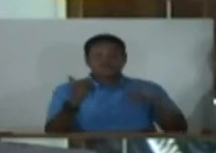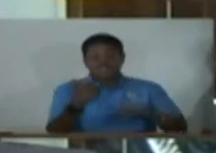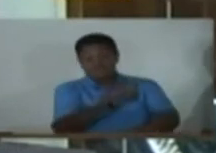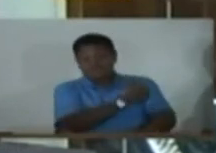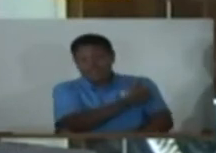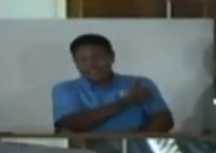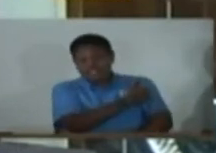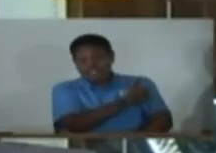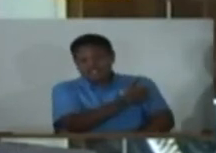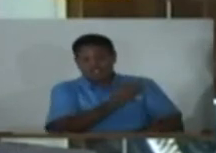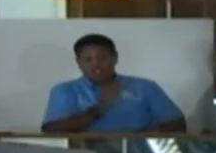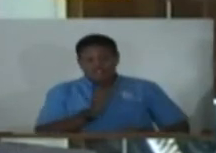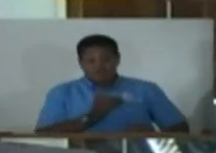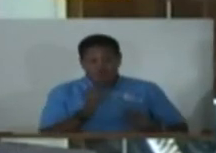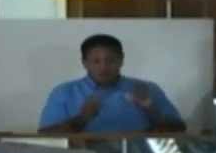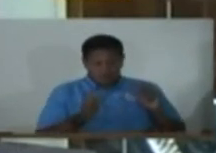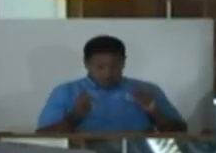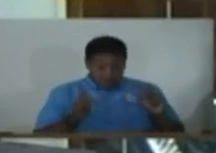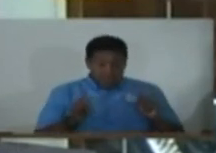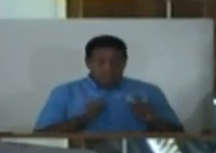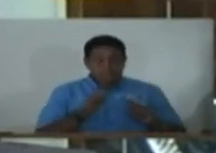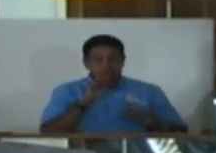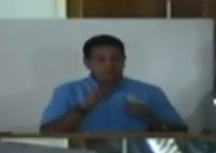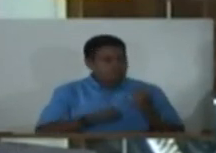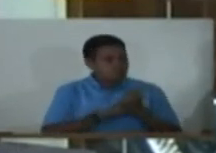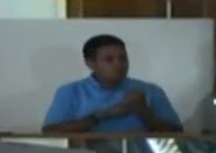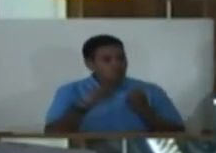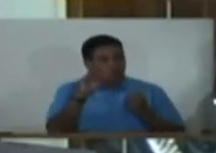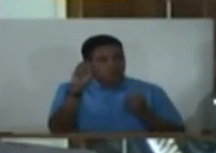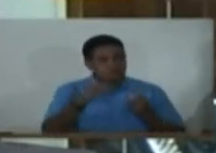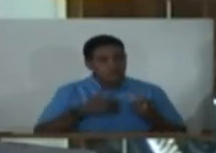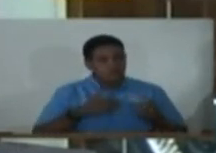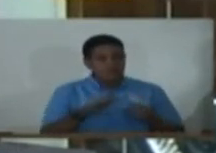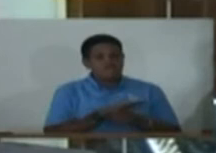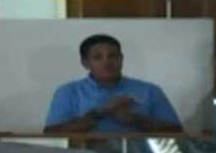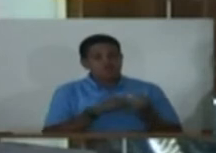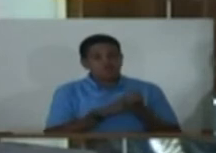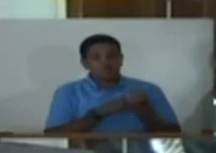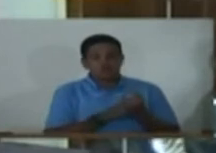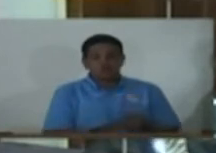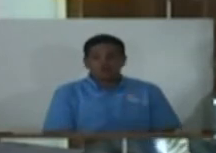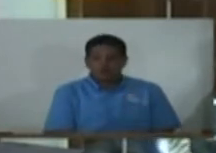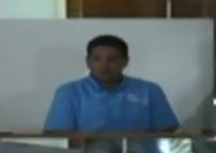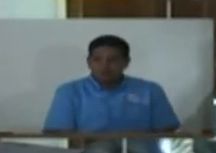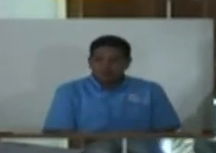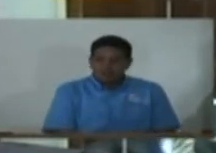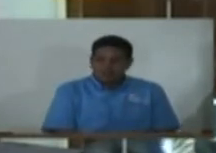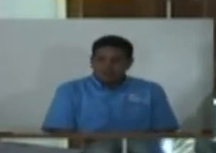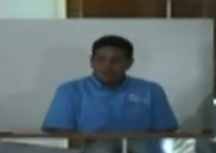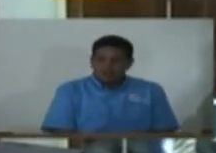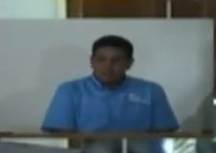vaccination of our people, I am on board, and you have my full support.